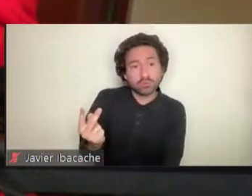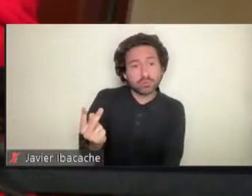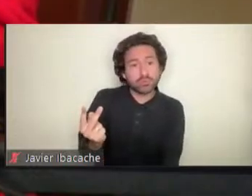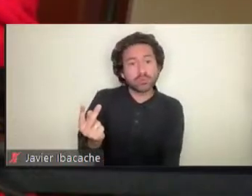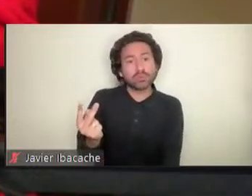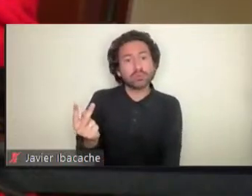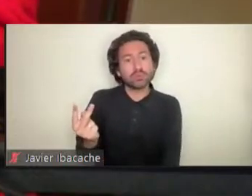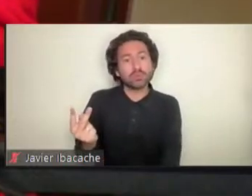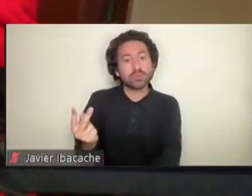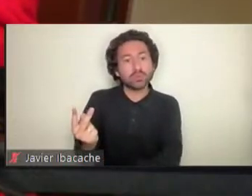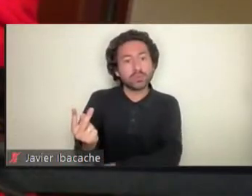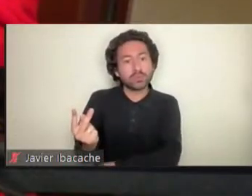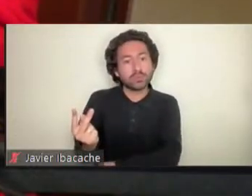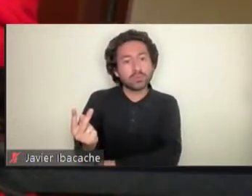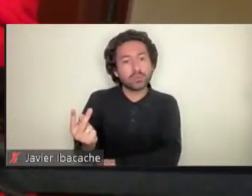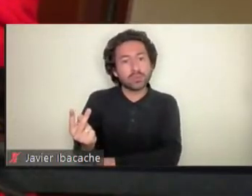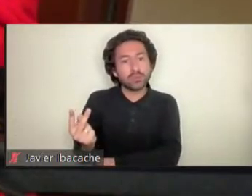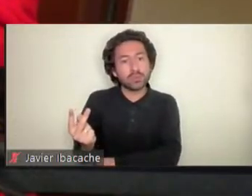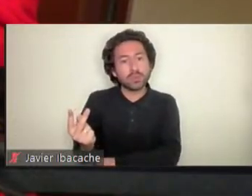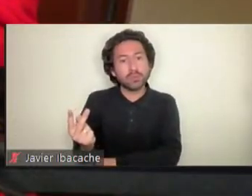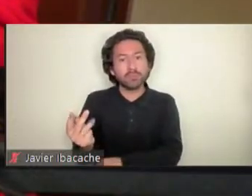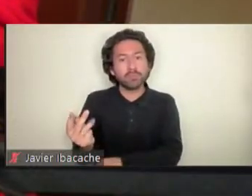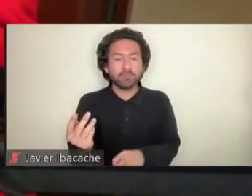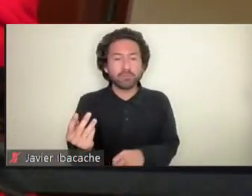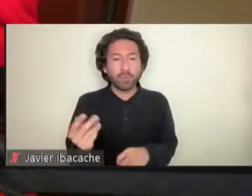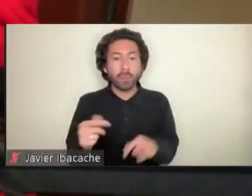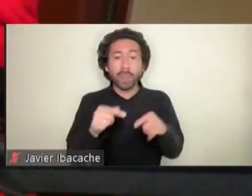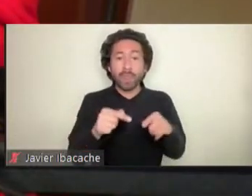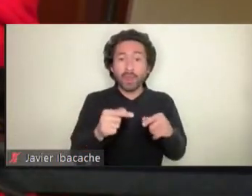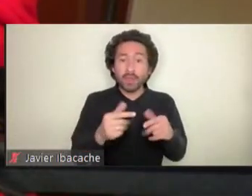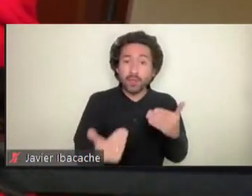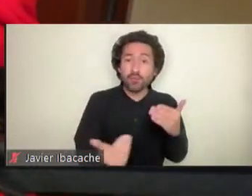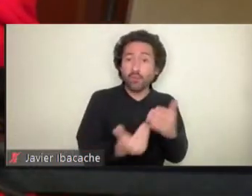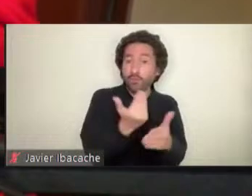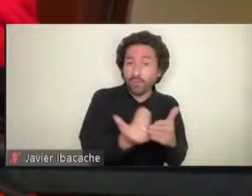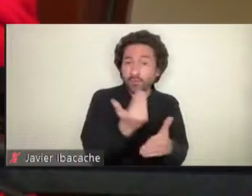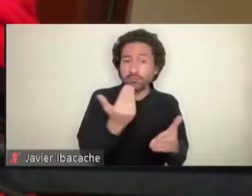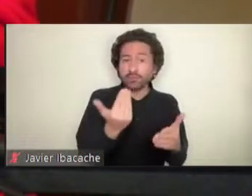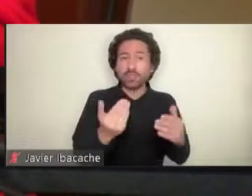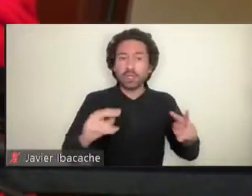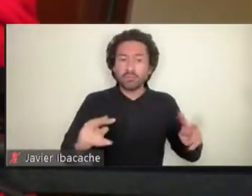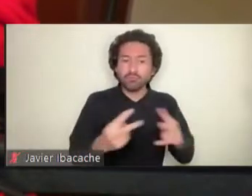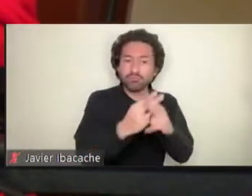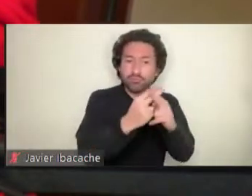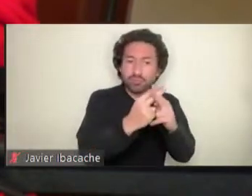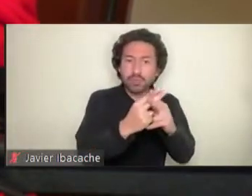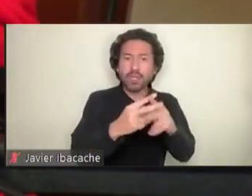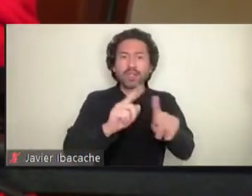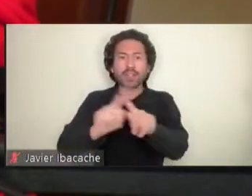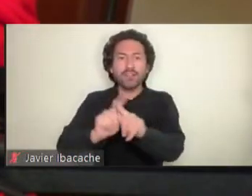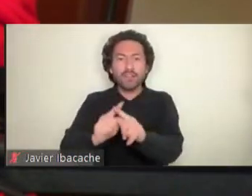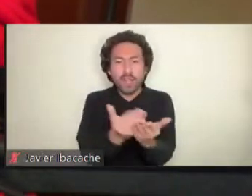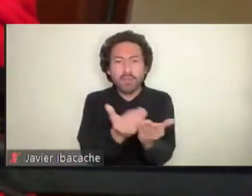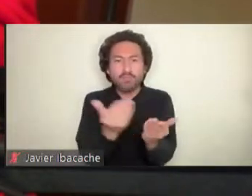looking in terms of, I said, innovation, structure, branding of our different products, and export and